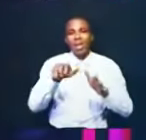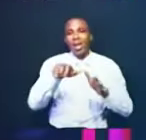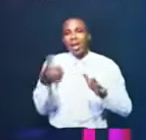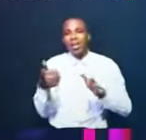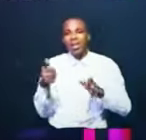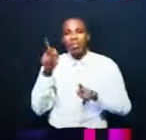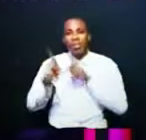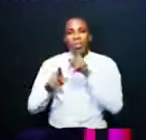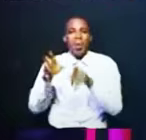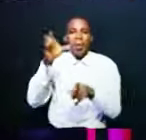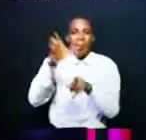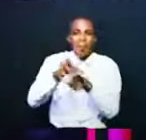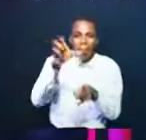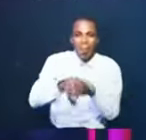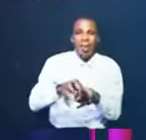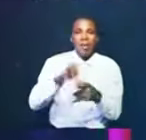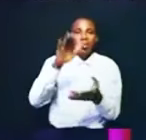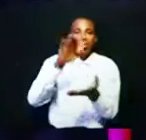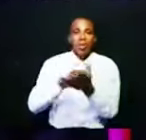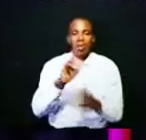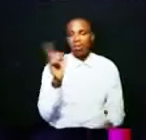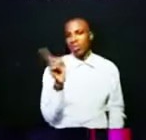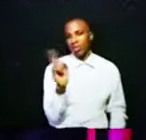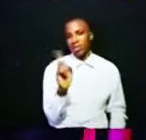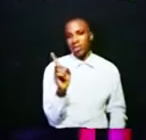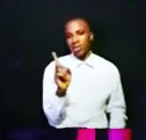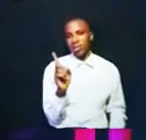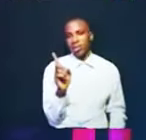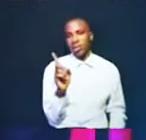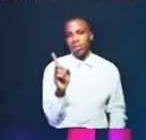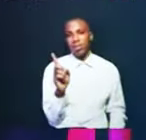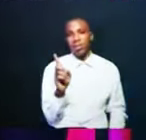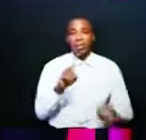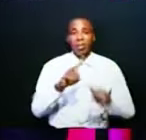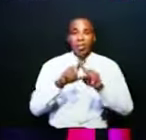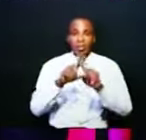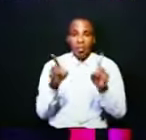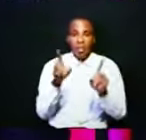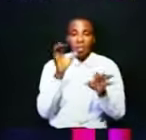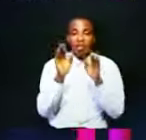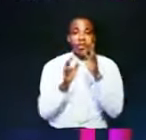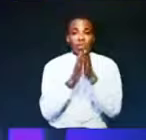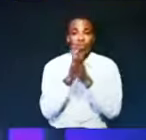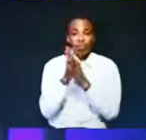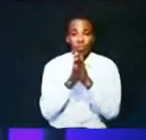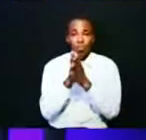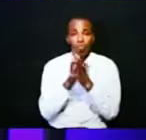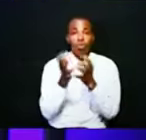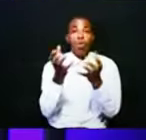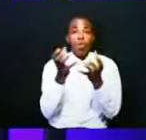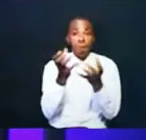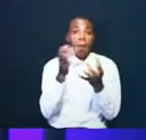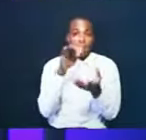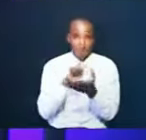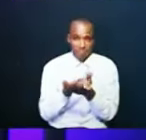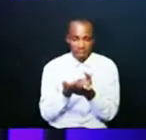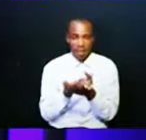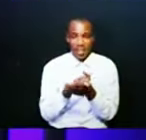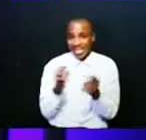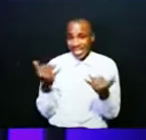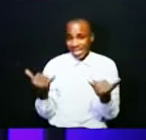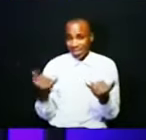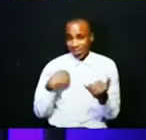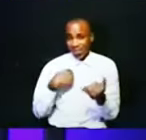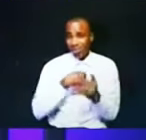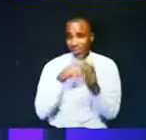it. Mema bibi and show and question ya warium. But if you are praying and yearning for it, believe the prayer that you have prayed. So if